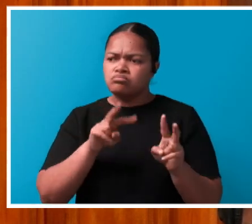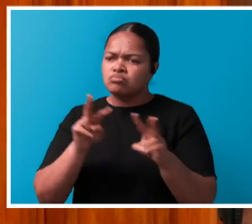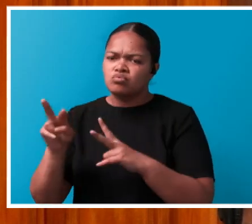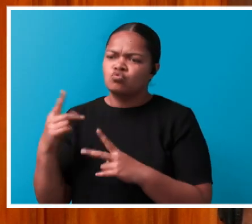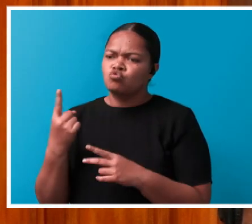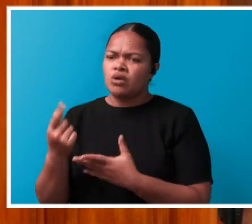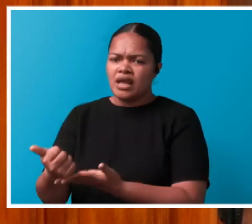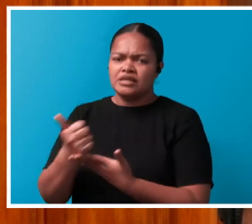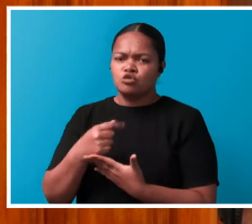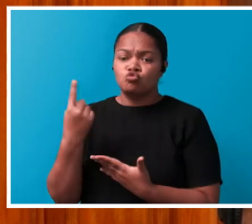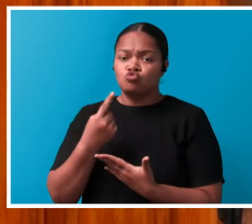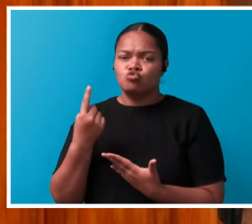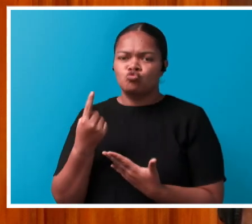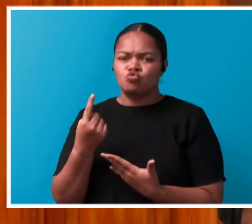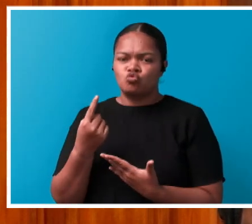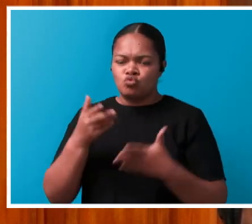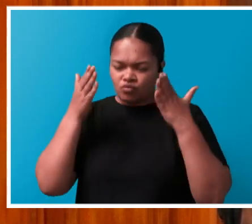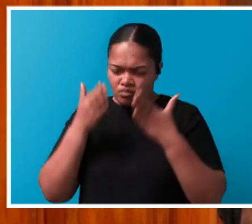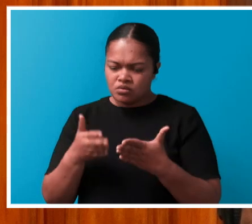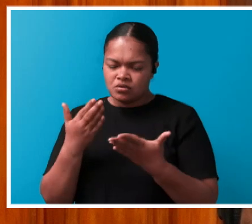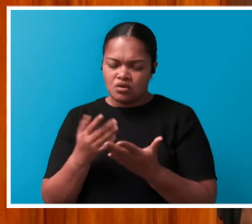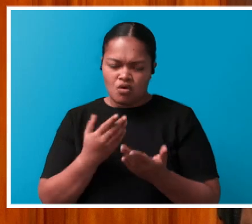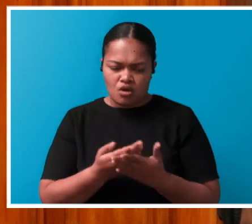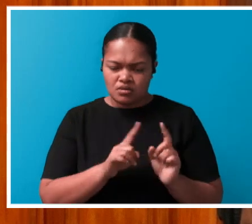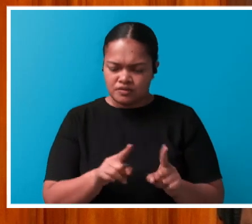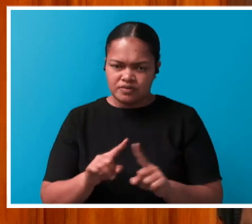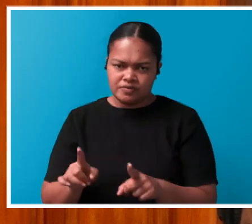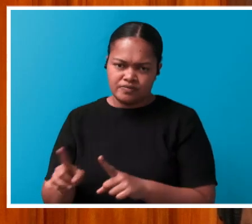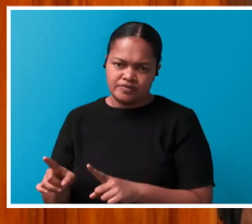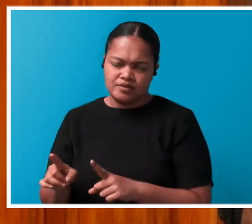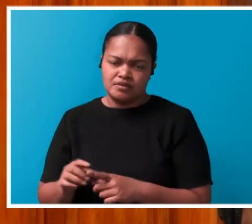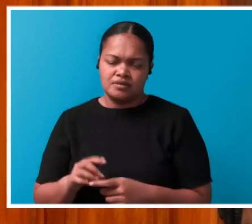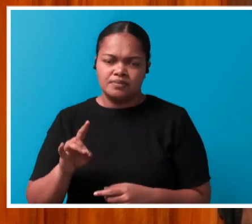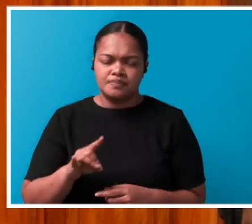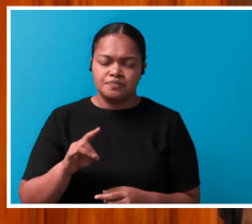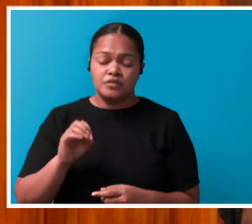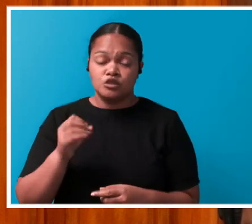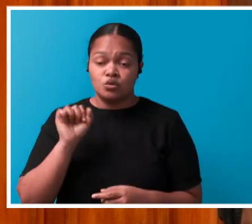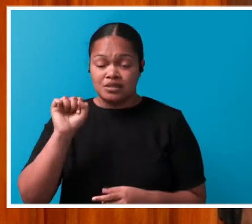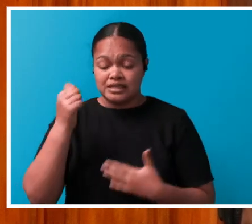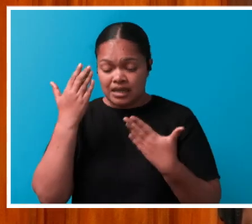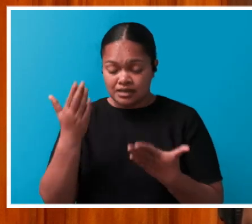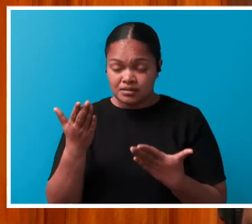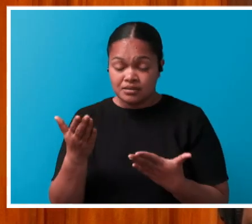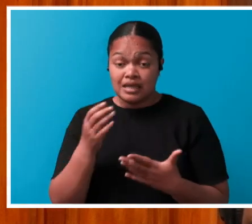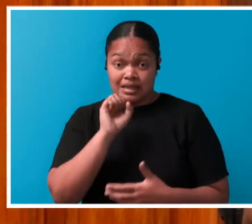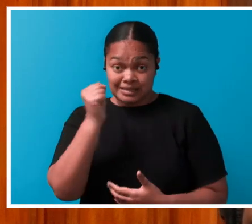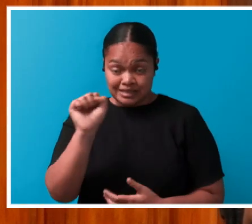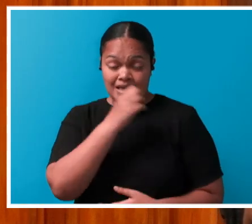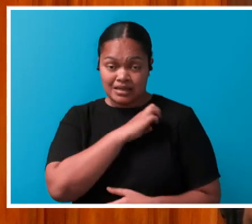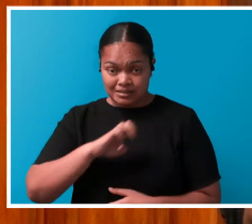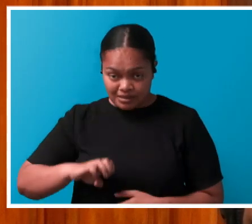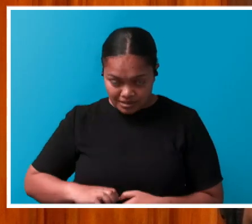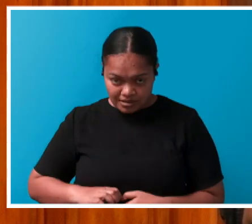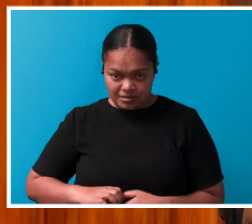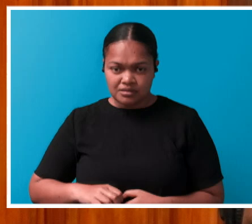that specialize in the eradication of these pests. Speaker, sir, His Excellency underscored the need for visionary